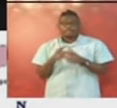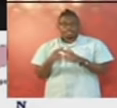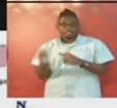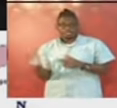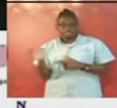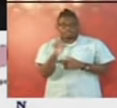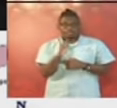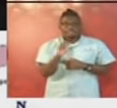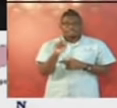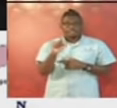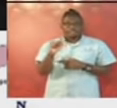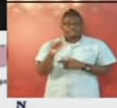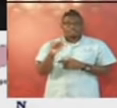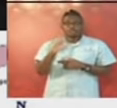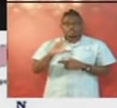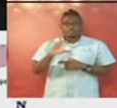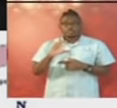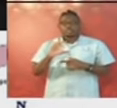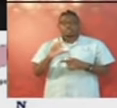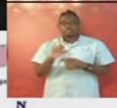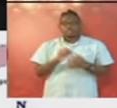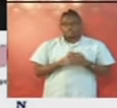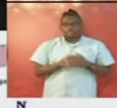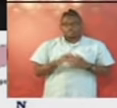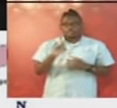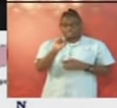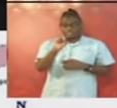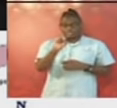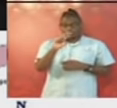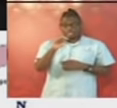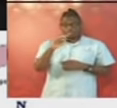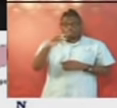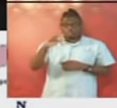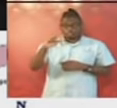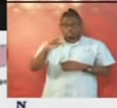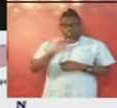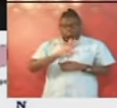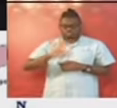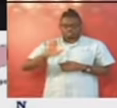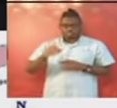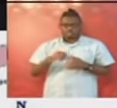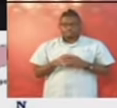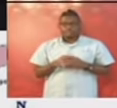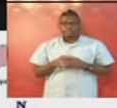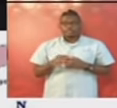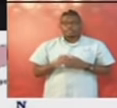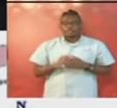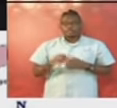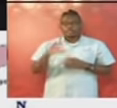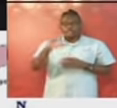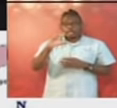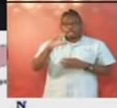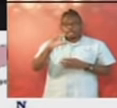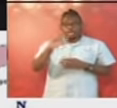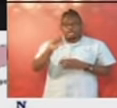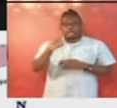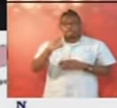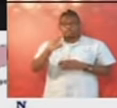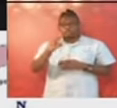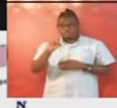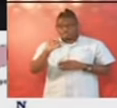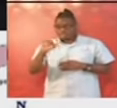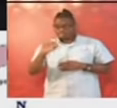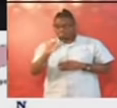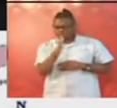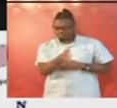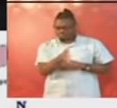St. George East, St. Andrew, St. David on the upper right, Caroni, Nariva Mayaro, Victoria, and St. Patrick, and then of course